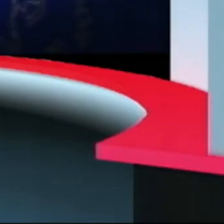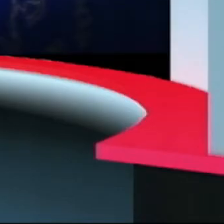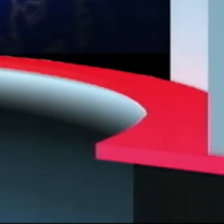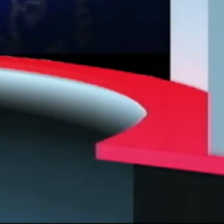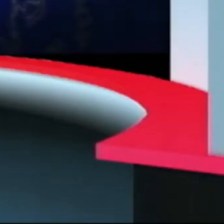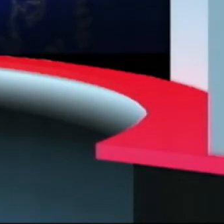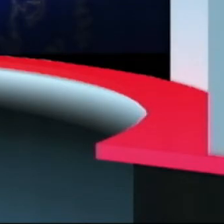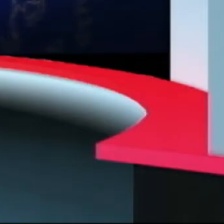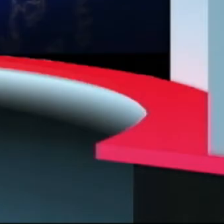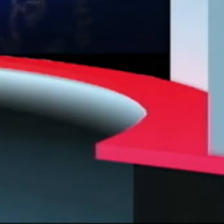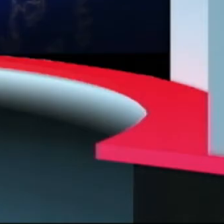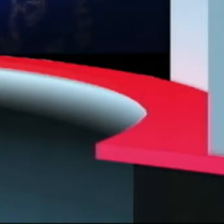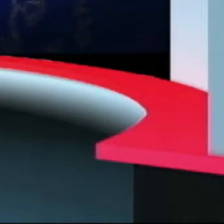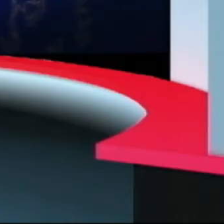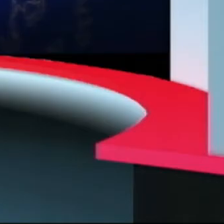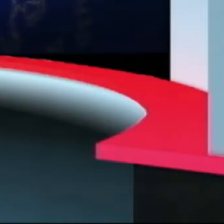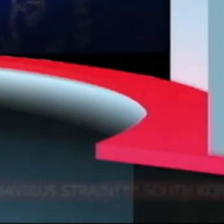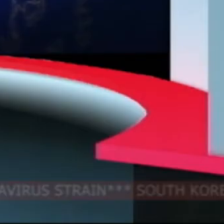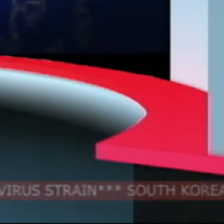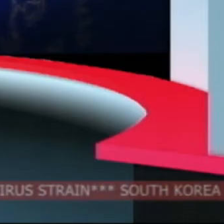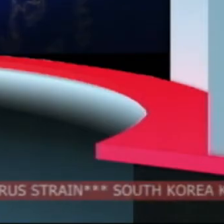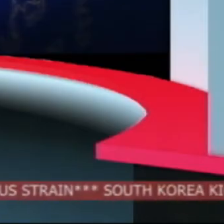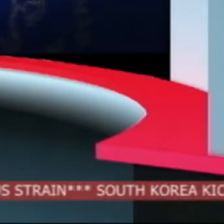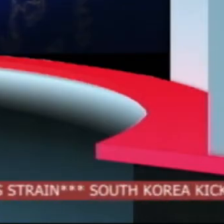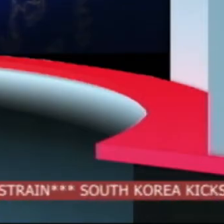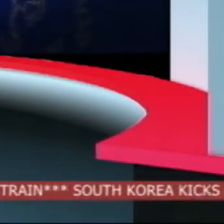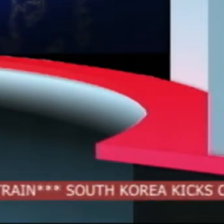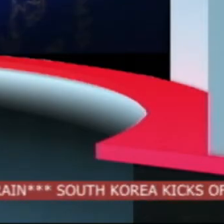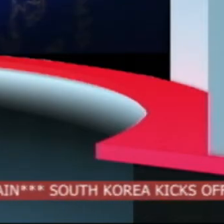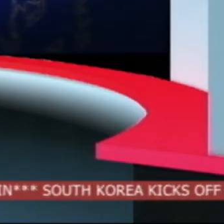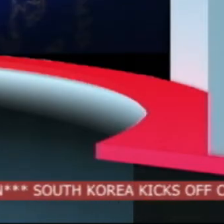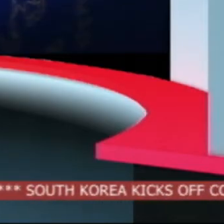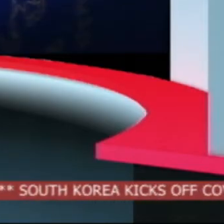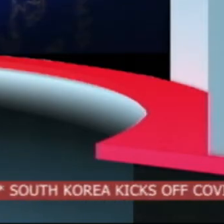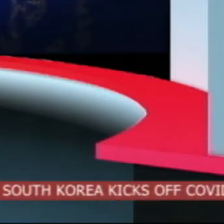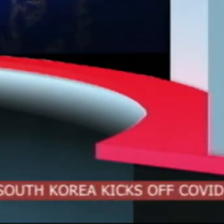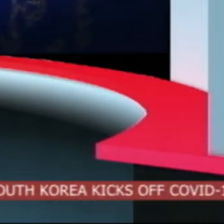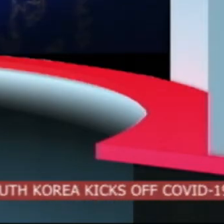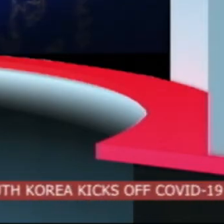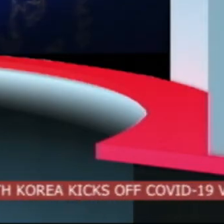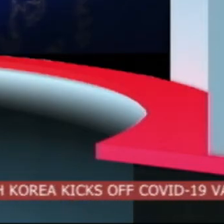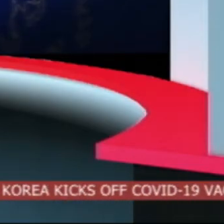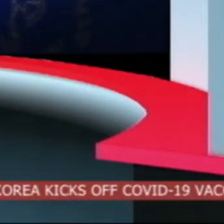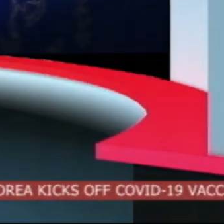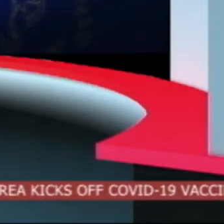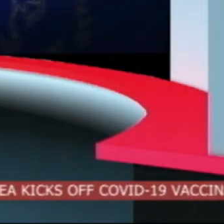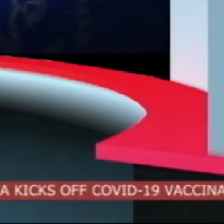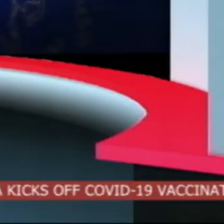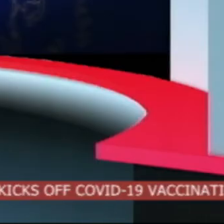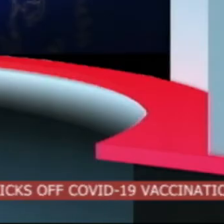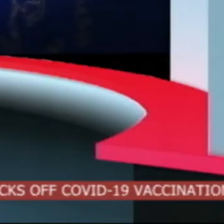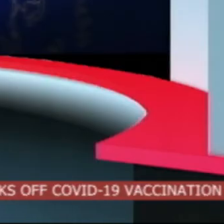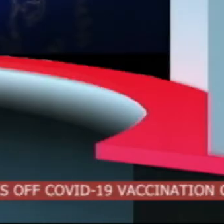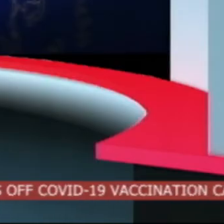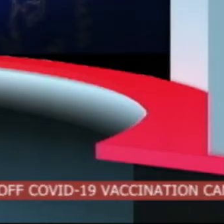Somalia sees surge in COVID-19 cases just as West African countries ramp up Ebola preparedness.